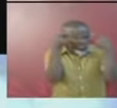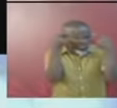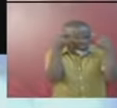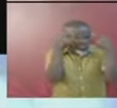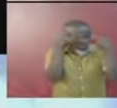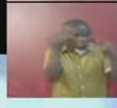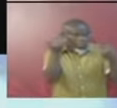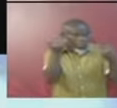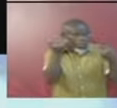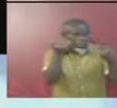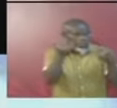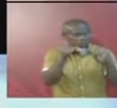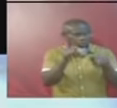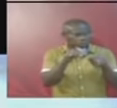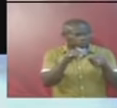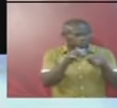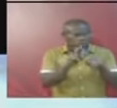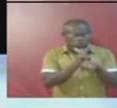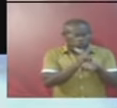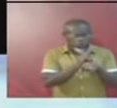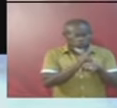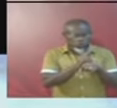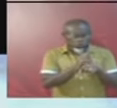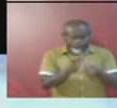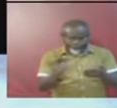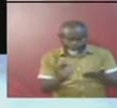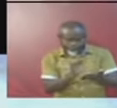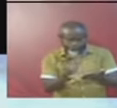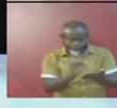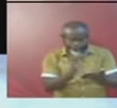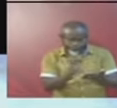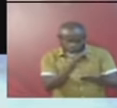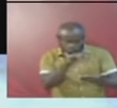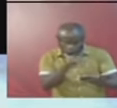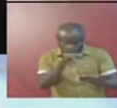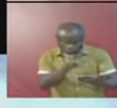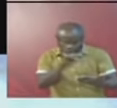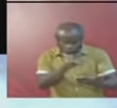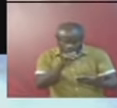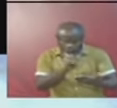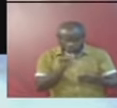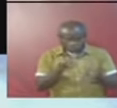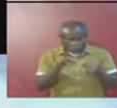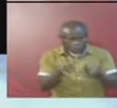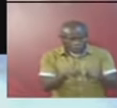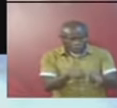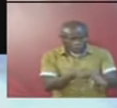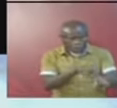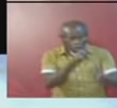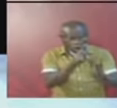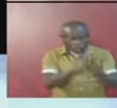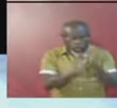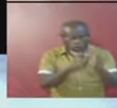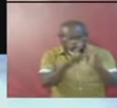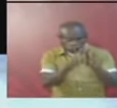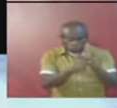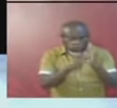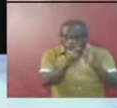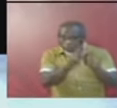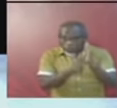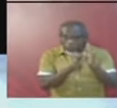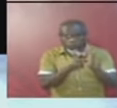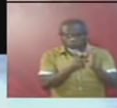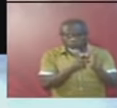for e-learning and so forth. Any advice for those persons on how they can safely use these devices